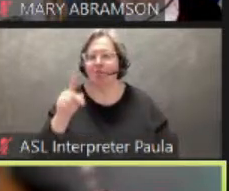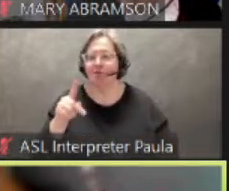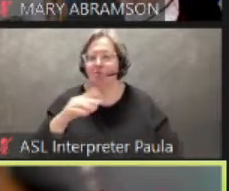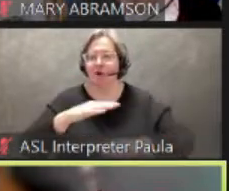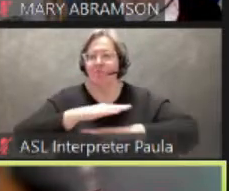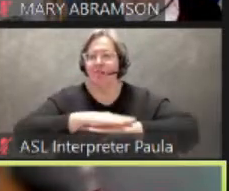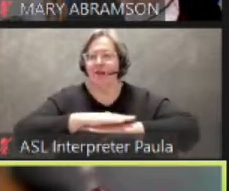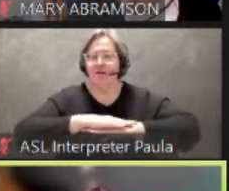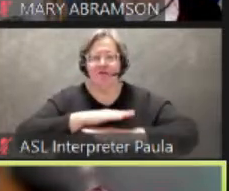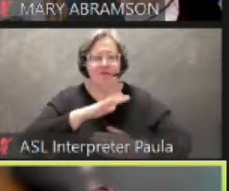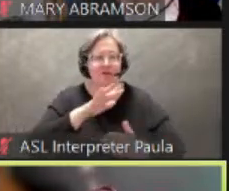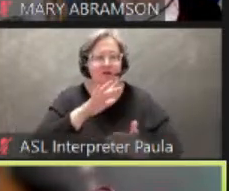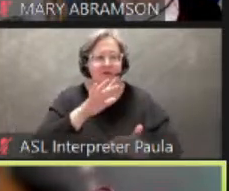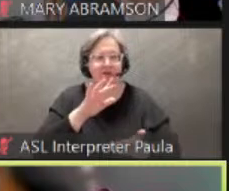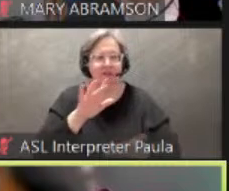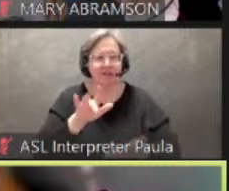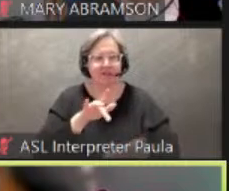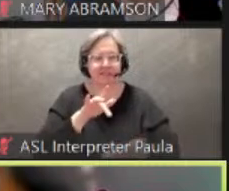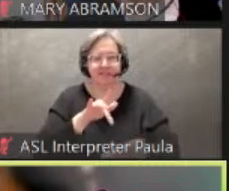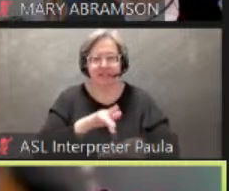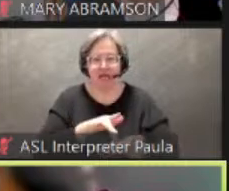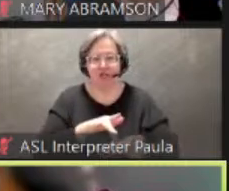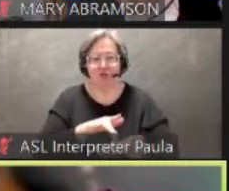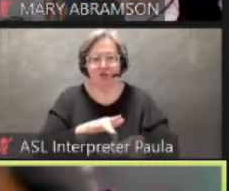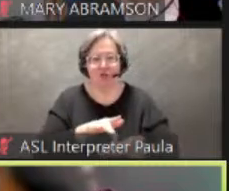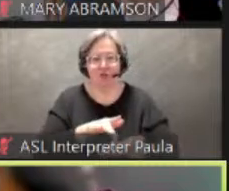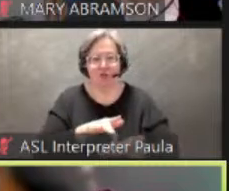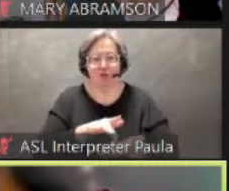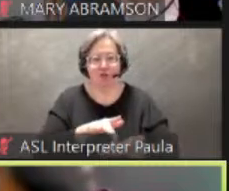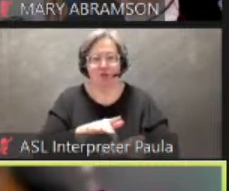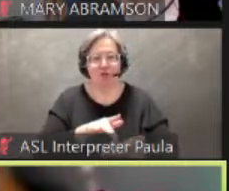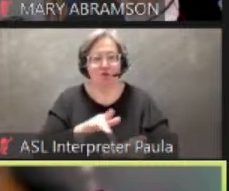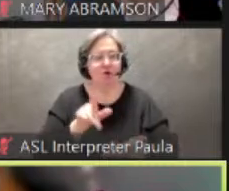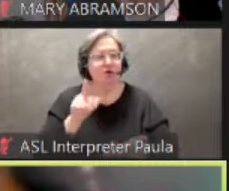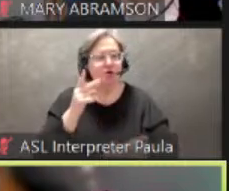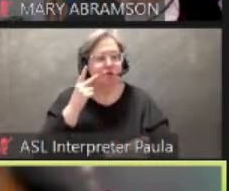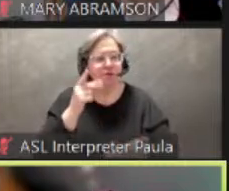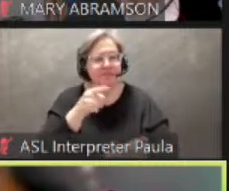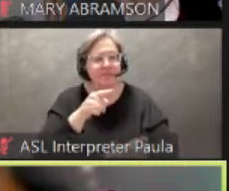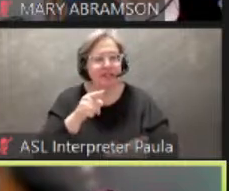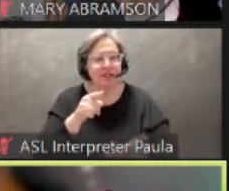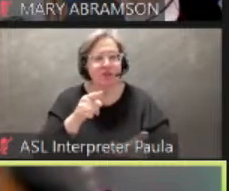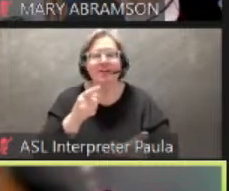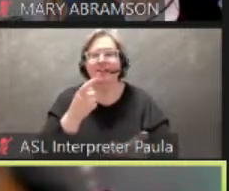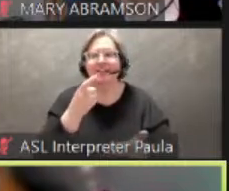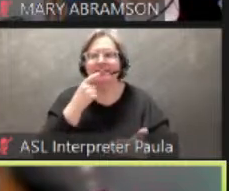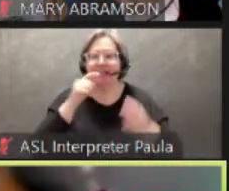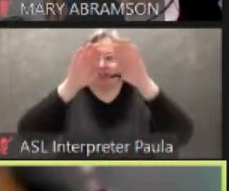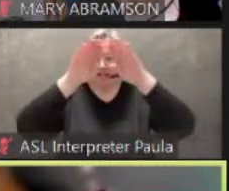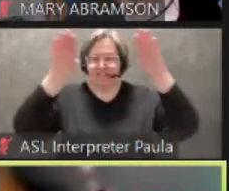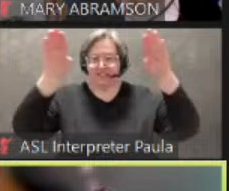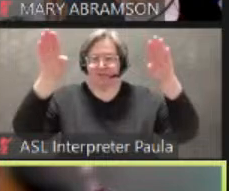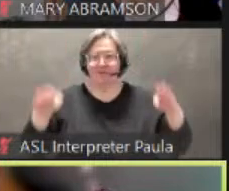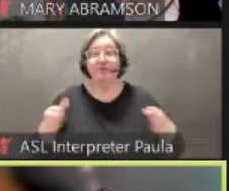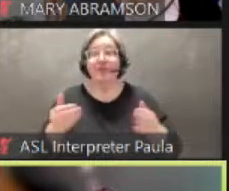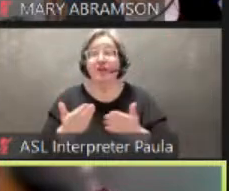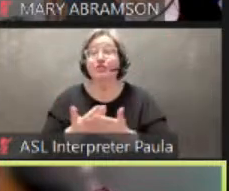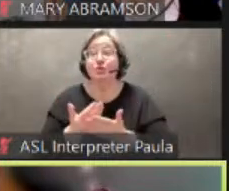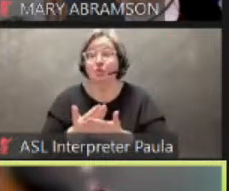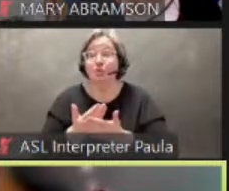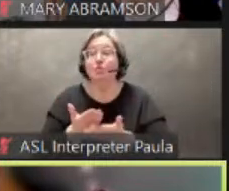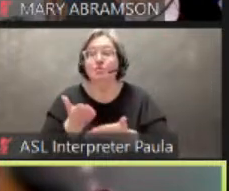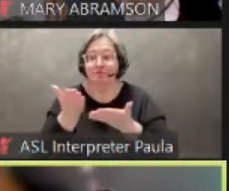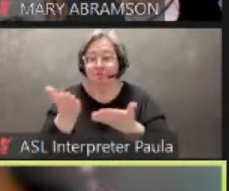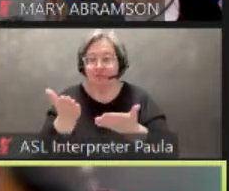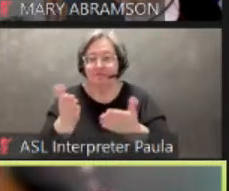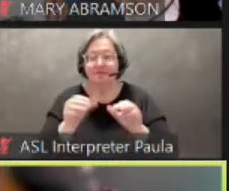the center area of the platform where the fare array is. And you can see there's a large glass canopy over the new proposed station. So you can go